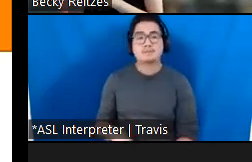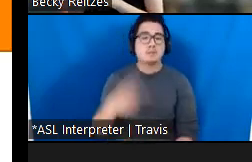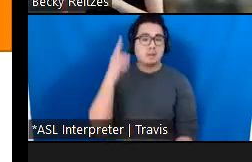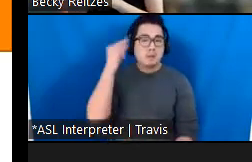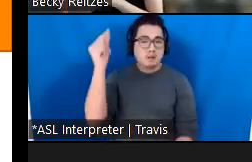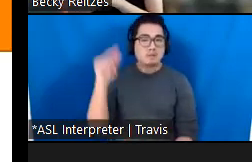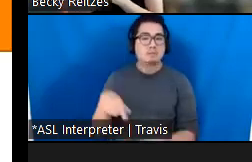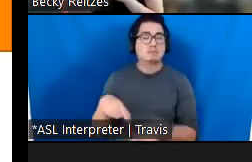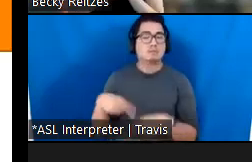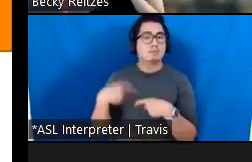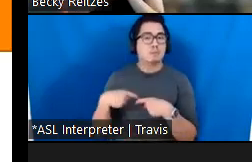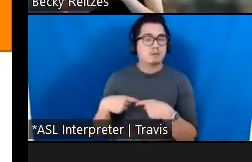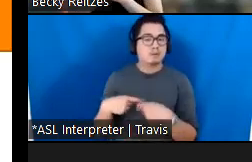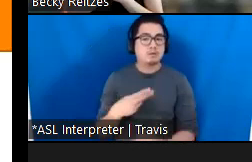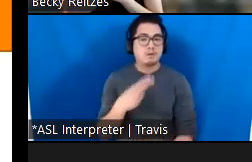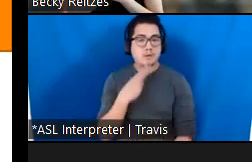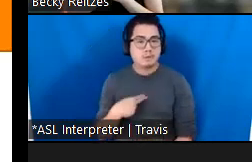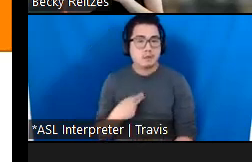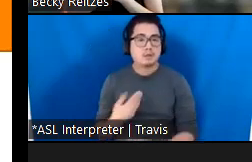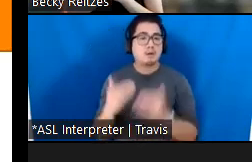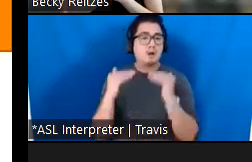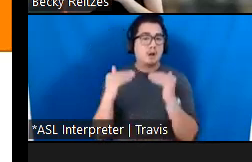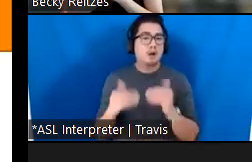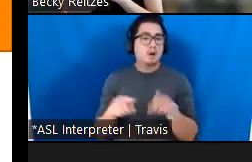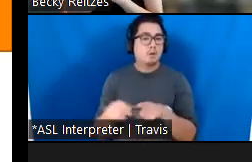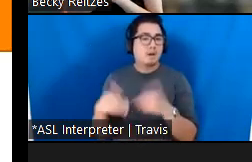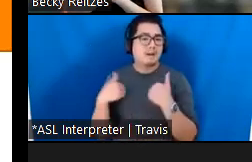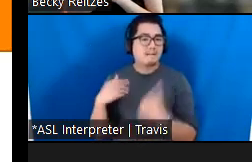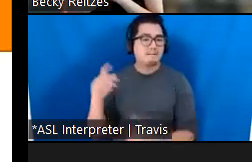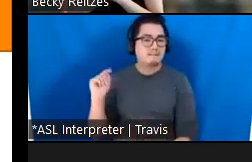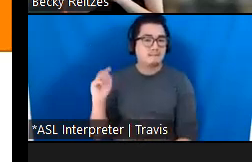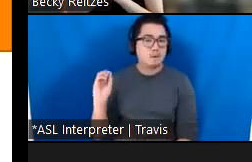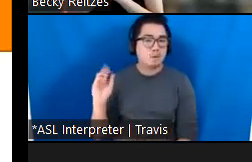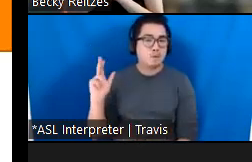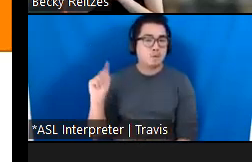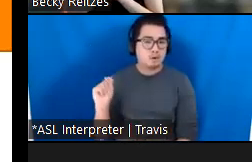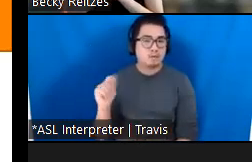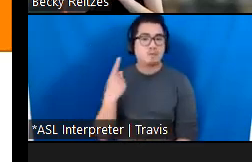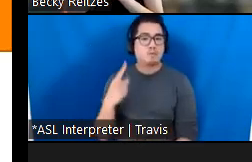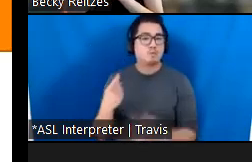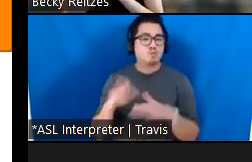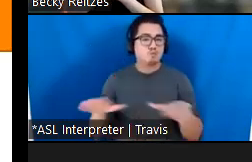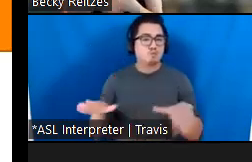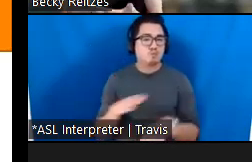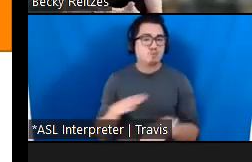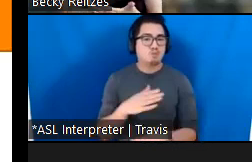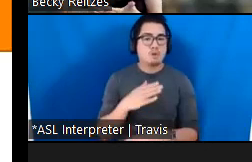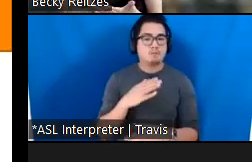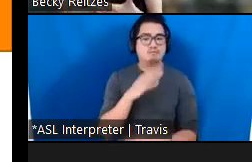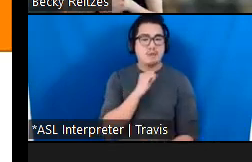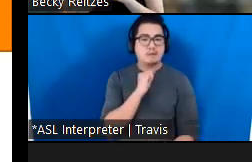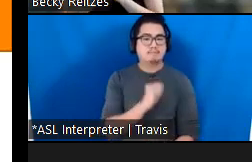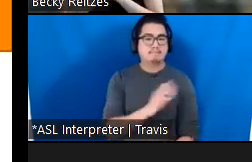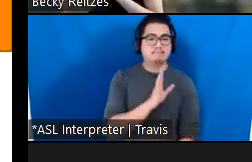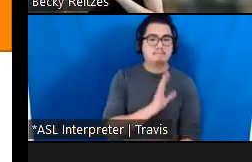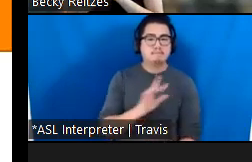expanding. And then we also have some blogs that are helpful as